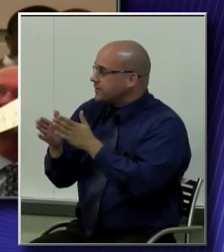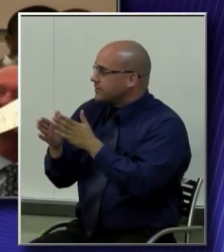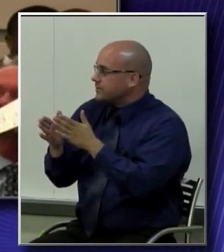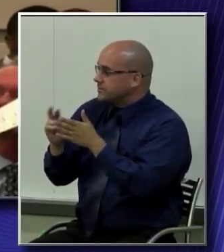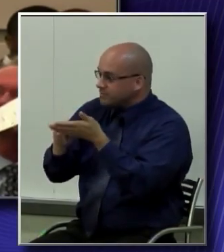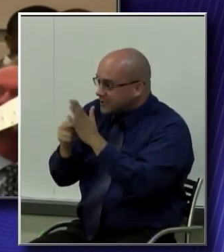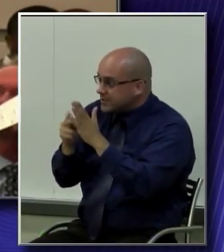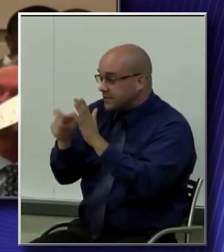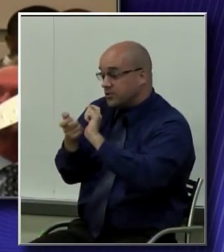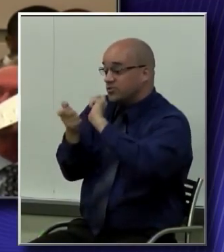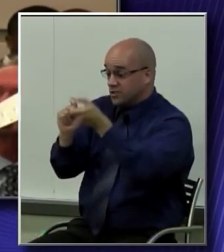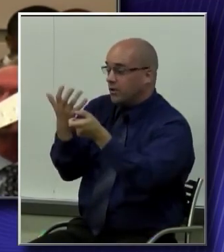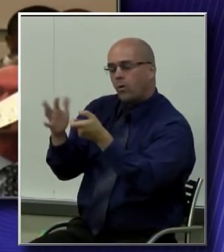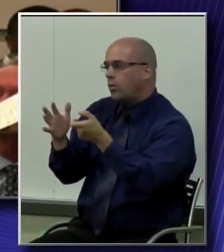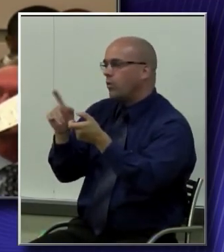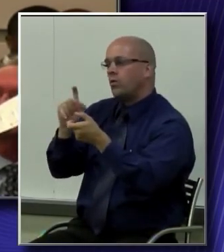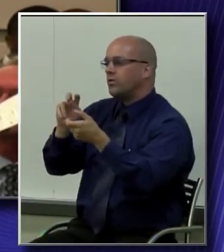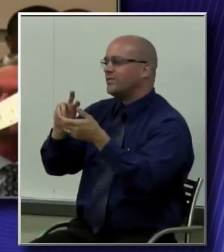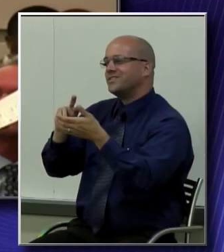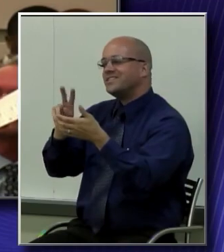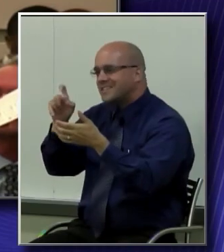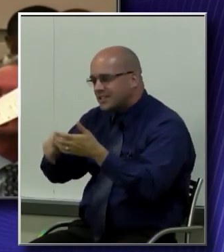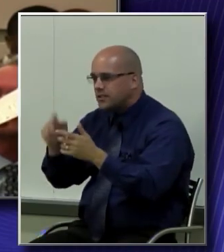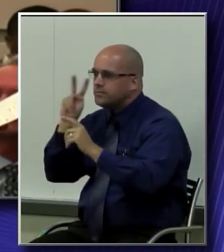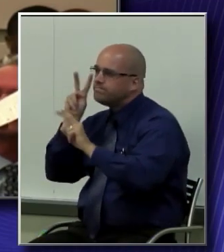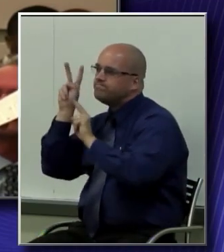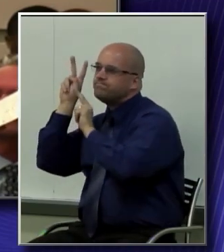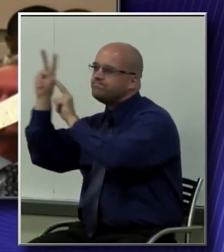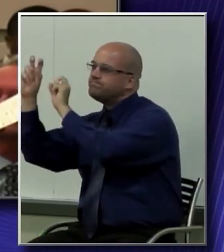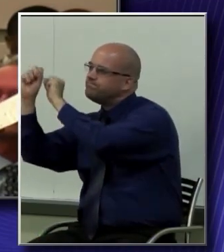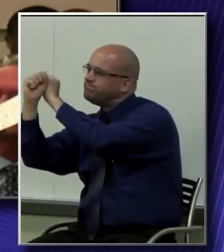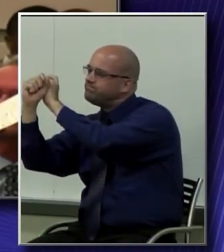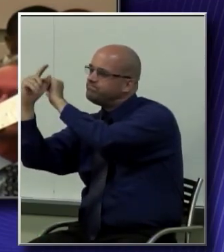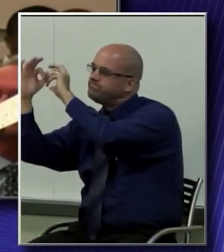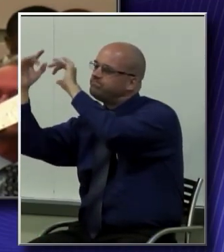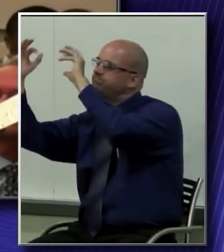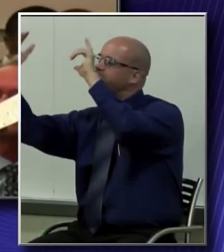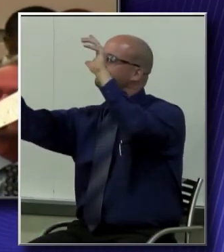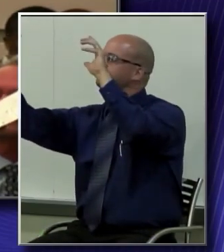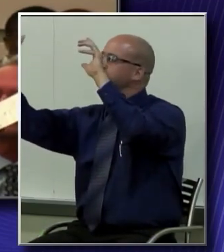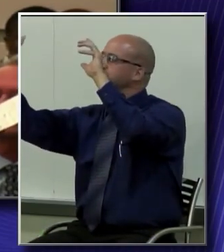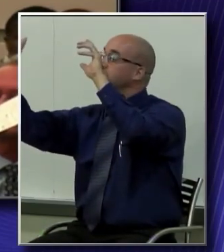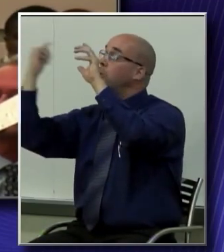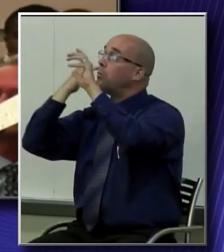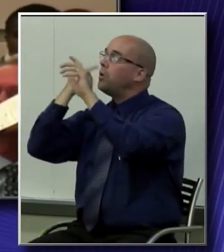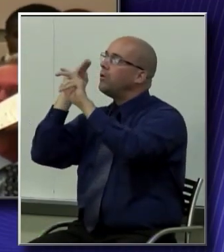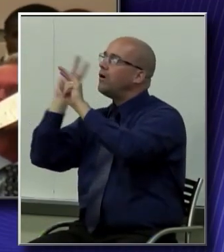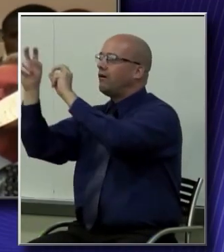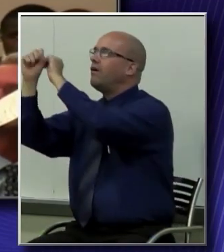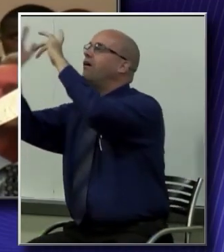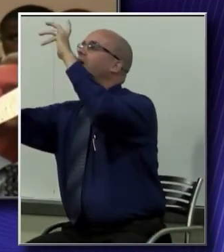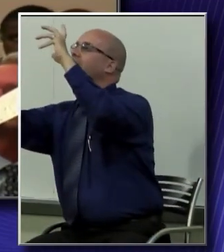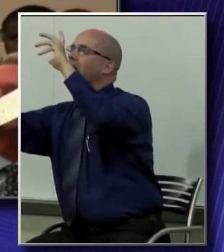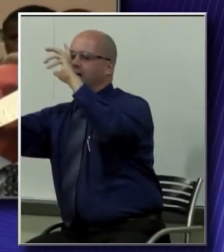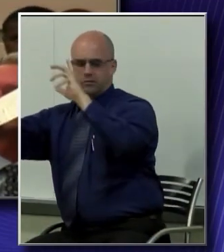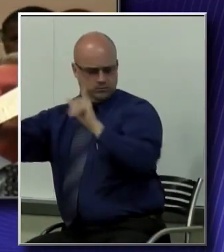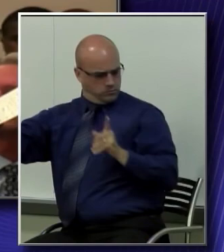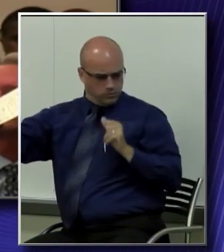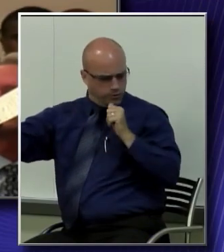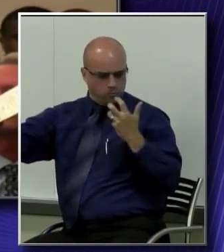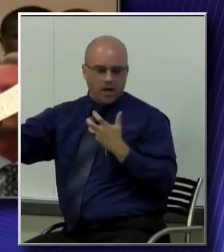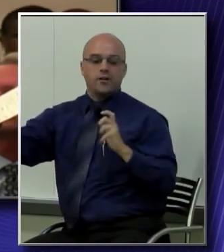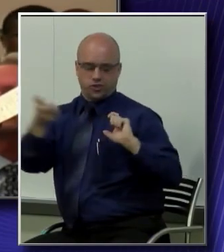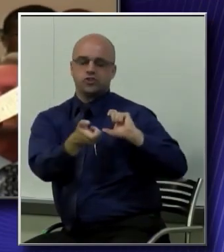vision. With vision, when there is a need for change, it will happen. Without